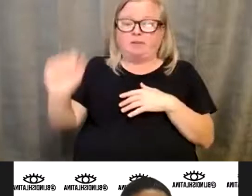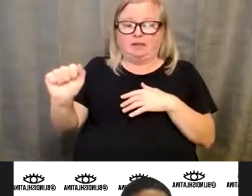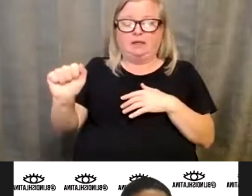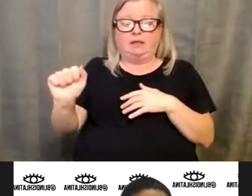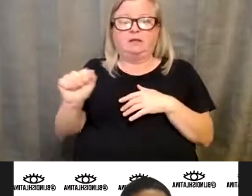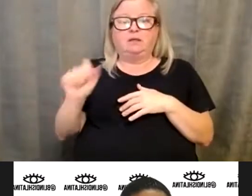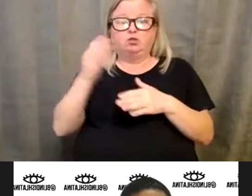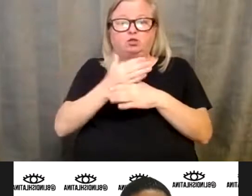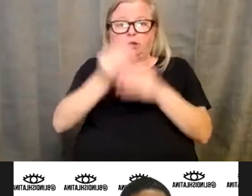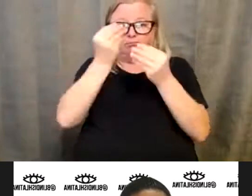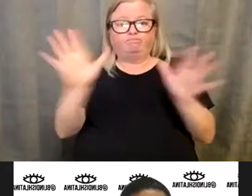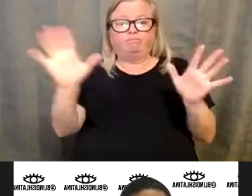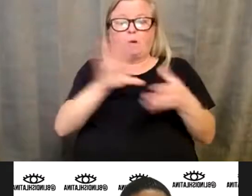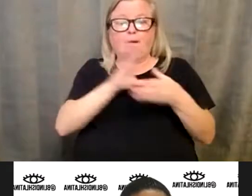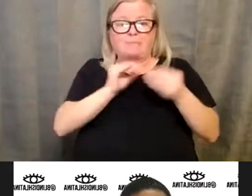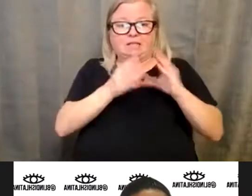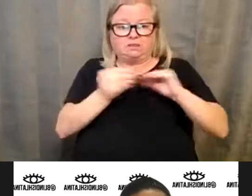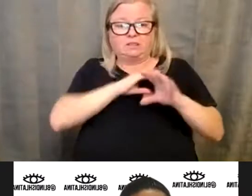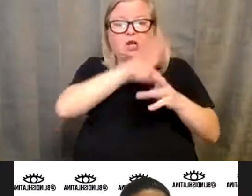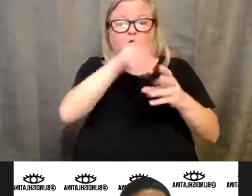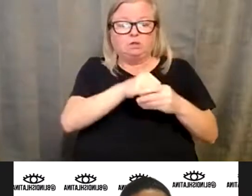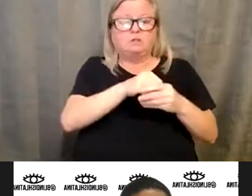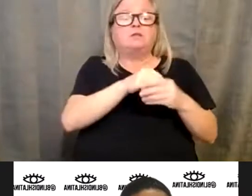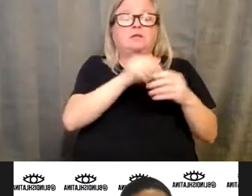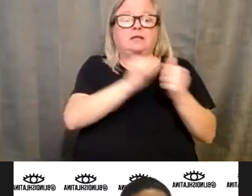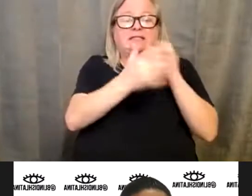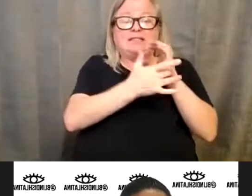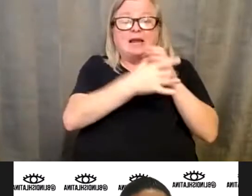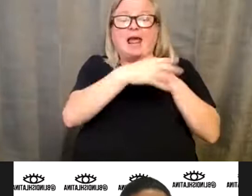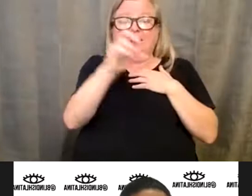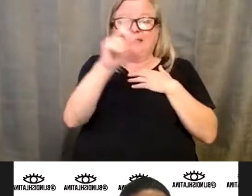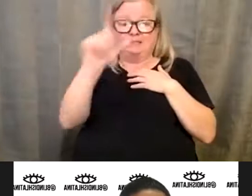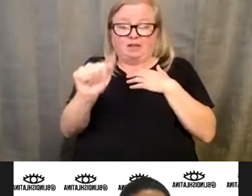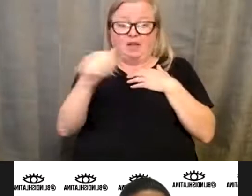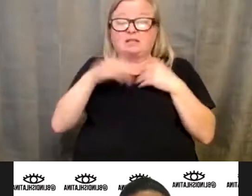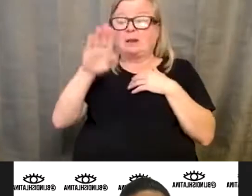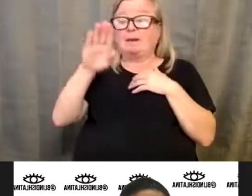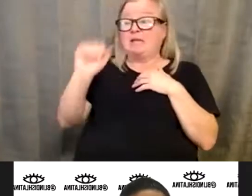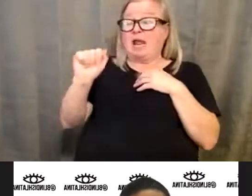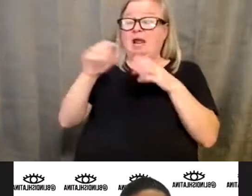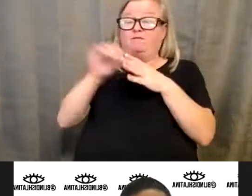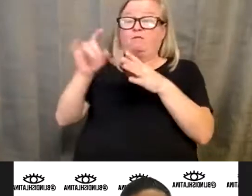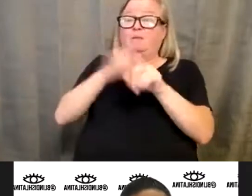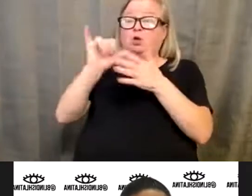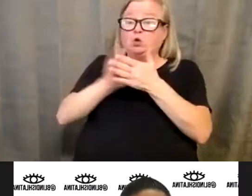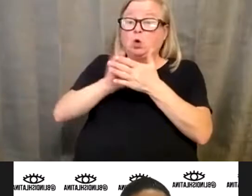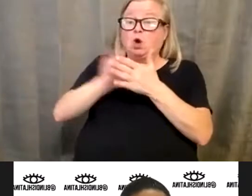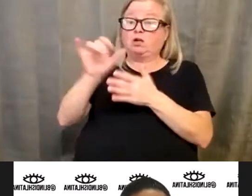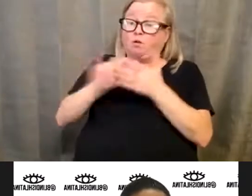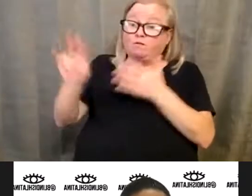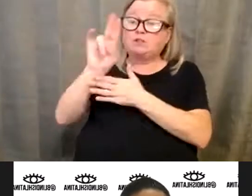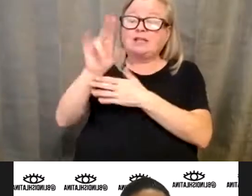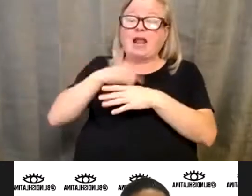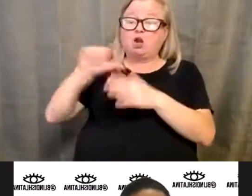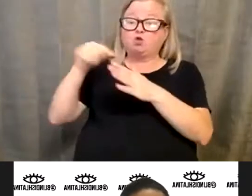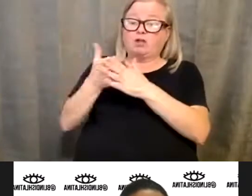accessibility and inclusion in tech. Mariella has a BA from New York University and a graduate degree from